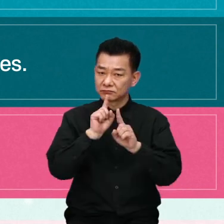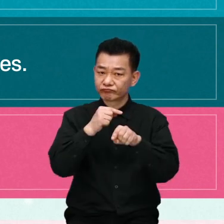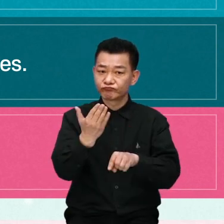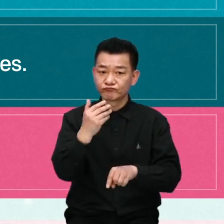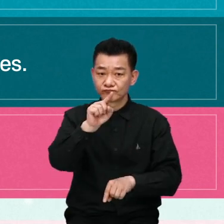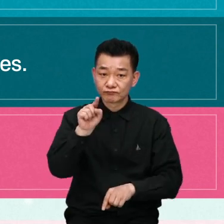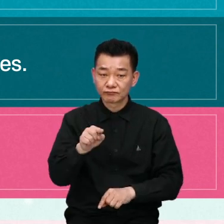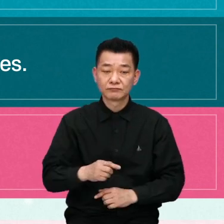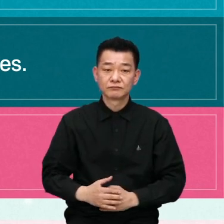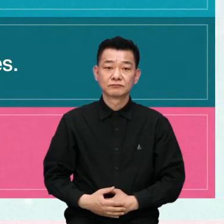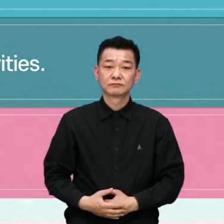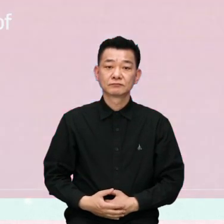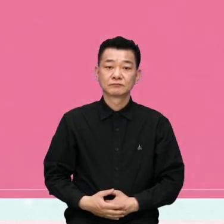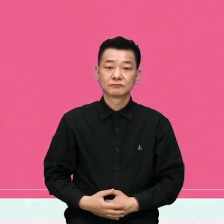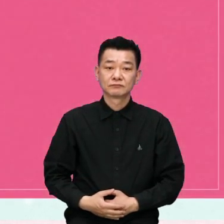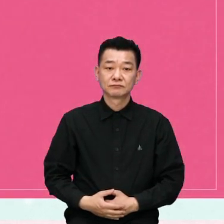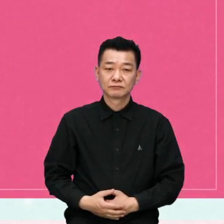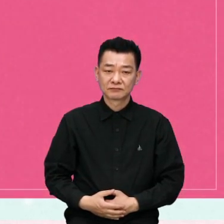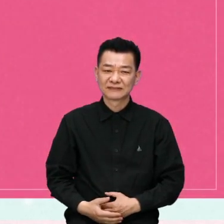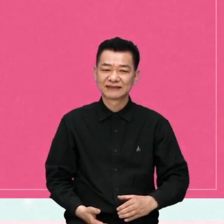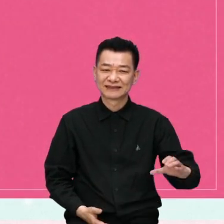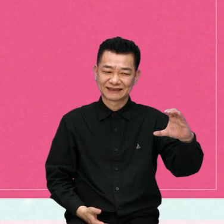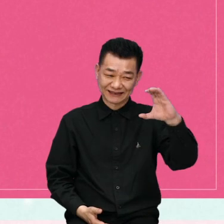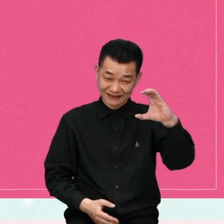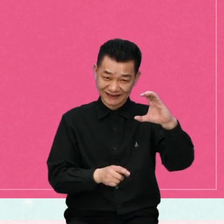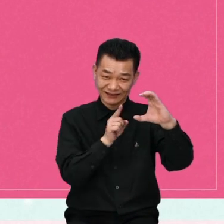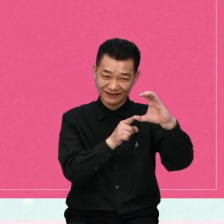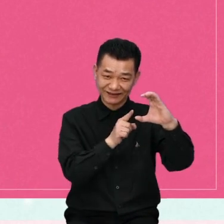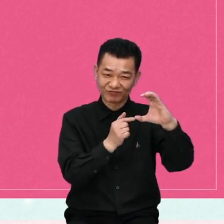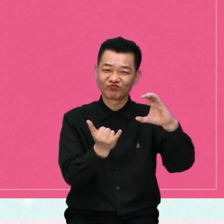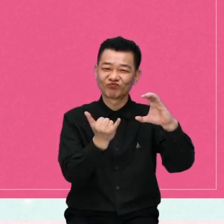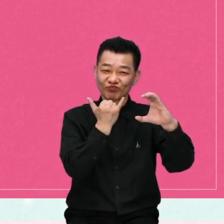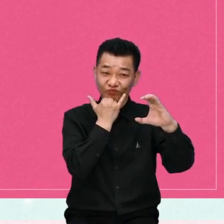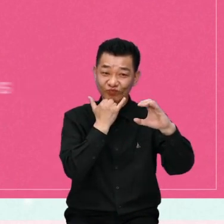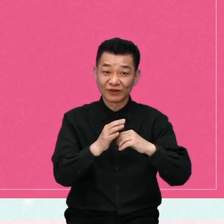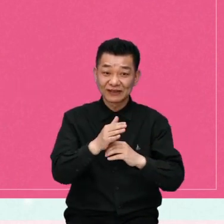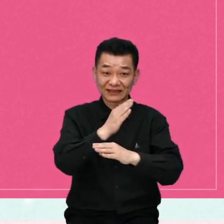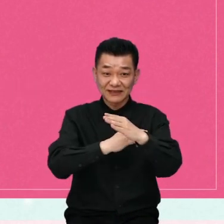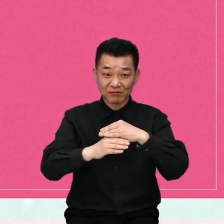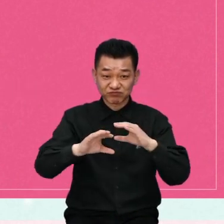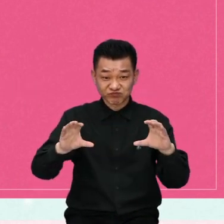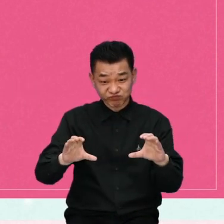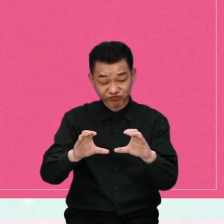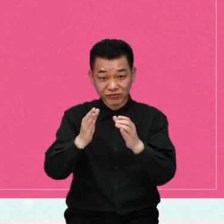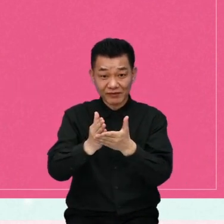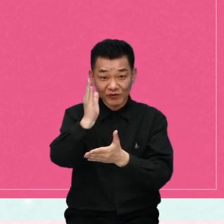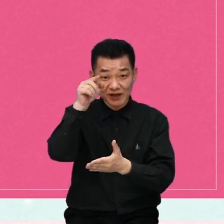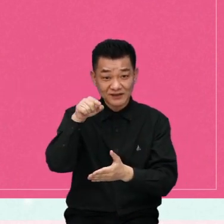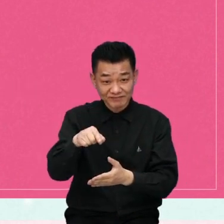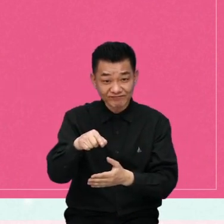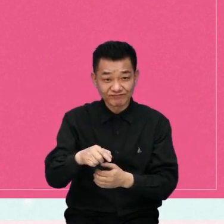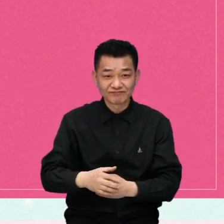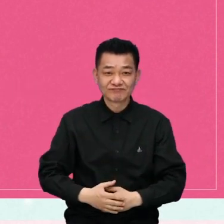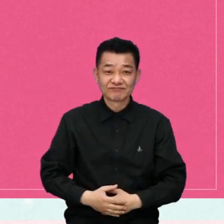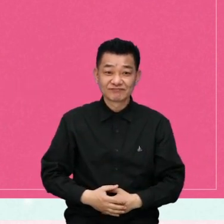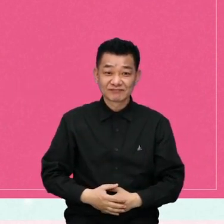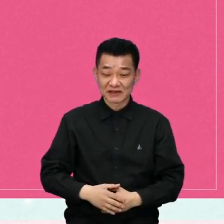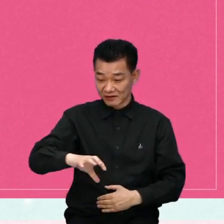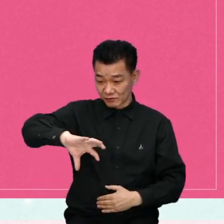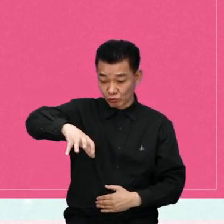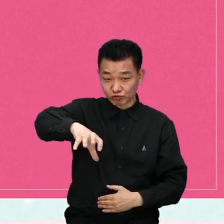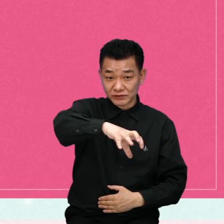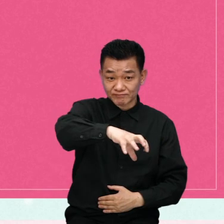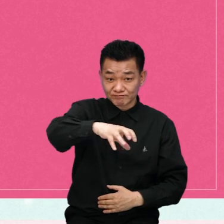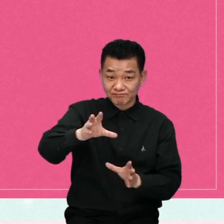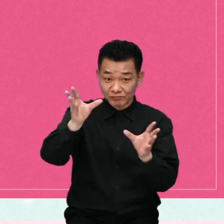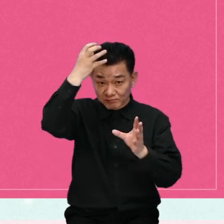What is your answer? The answer is number C. The Conference of States Parties for the enhancement of the